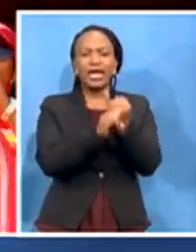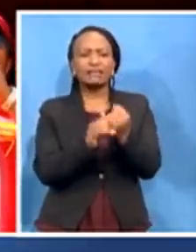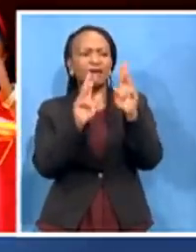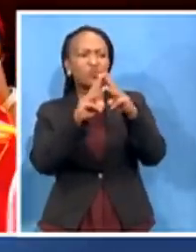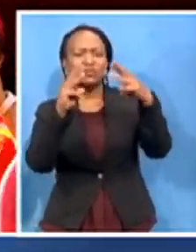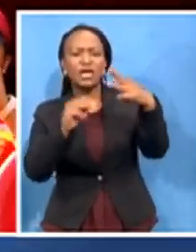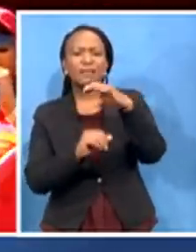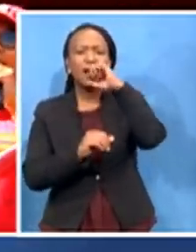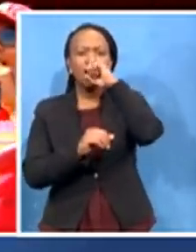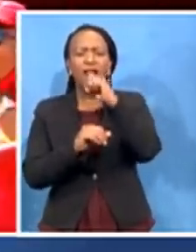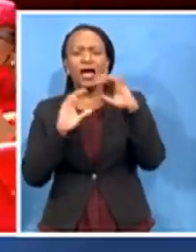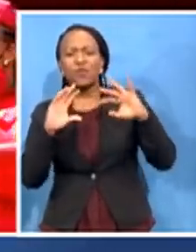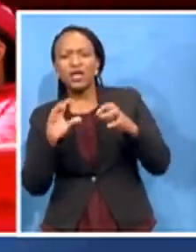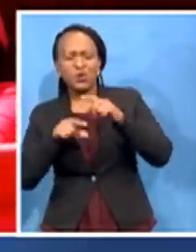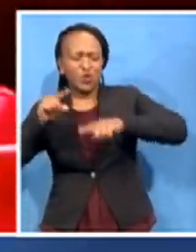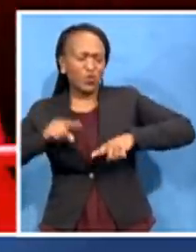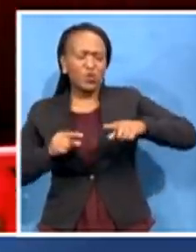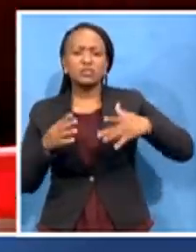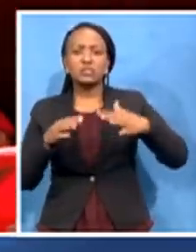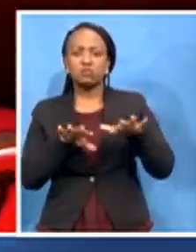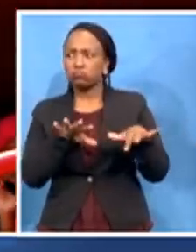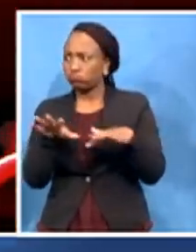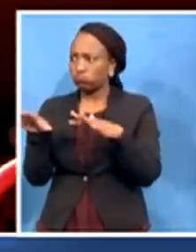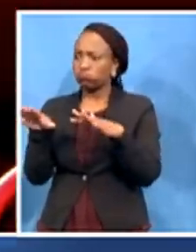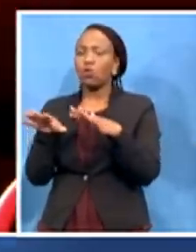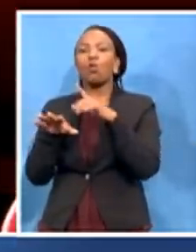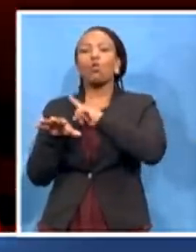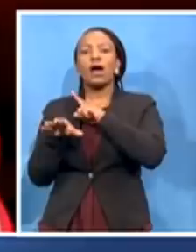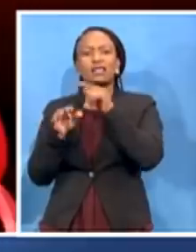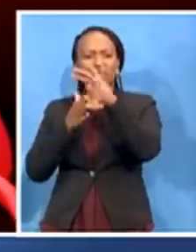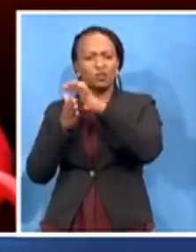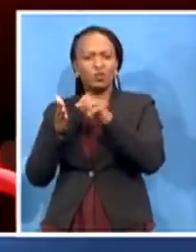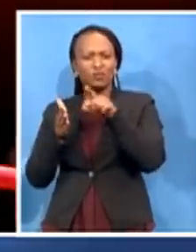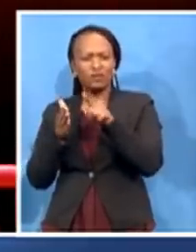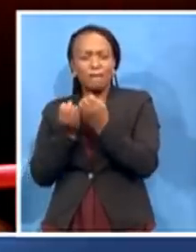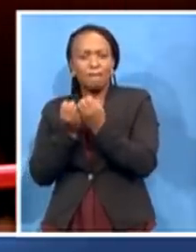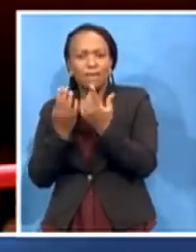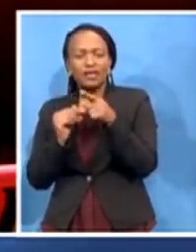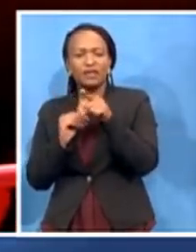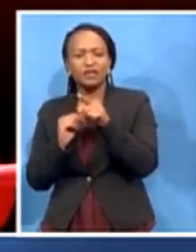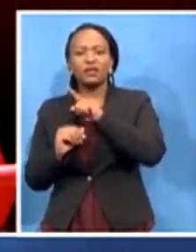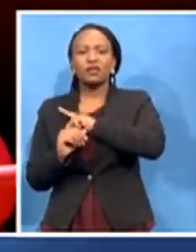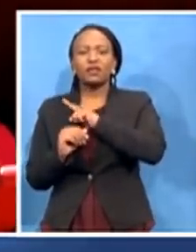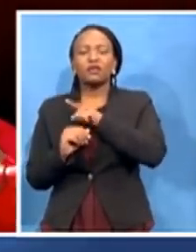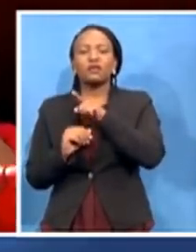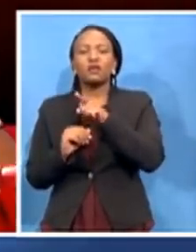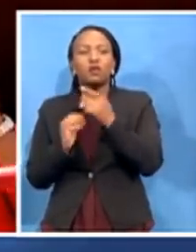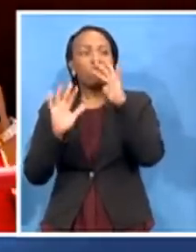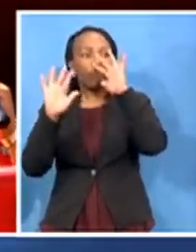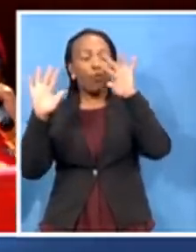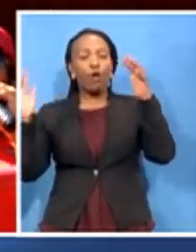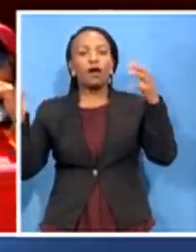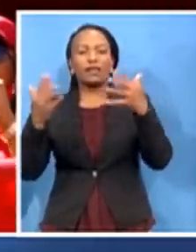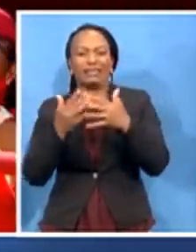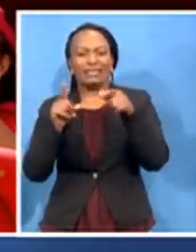that caught the attention of people around the world, particularly focusing on